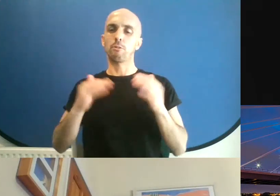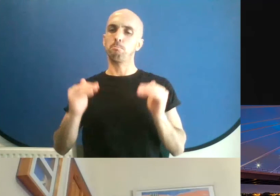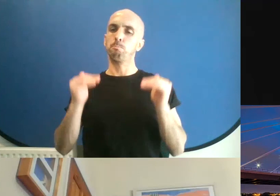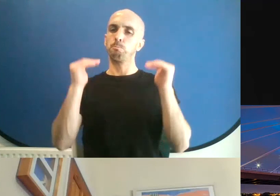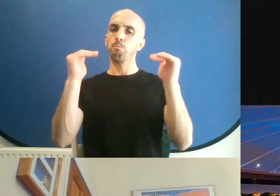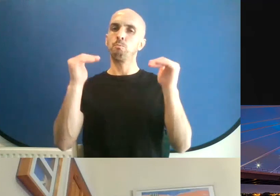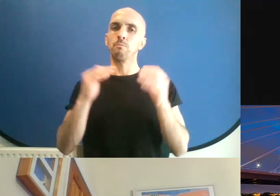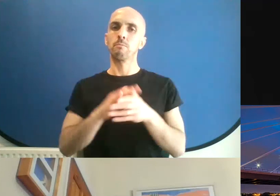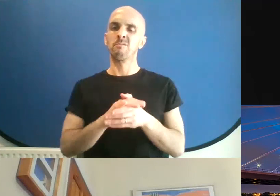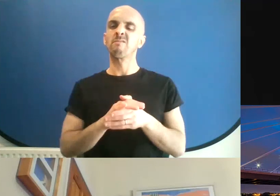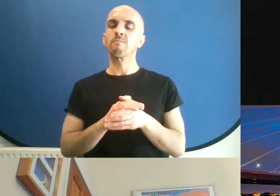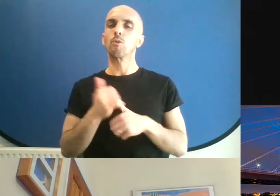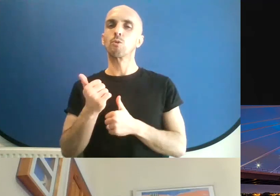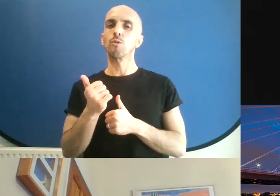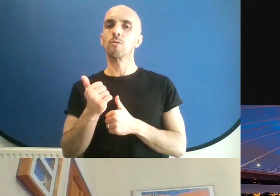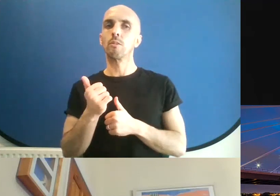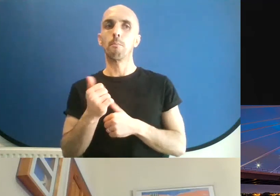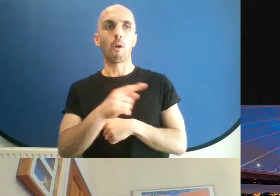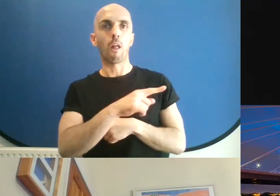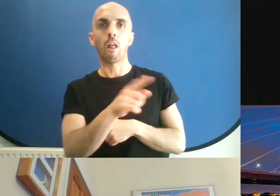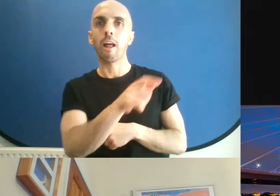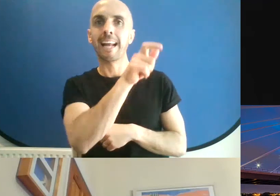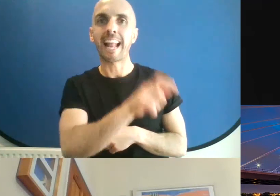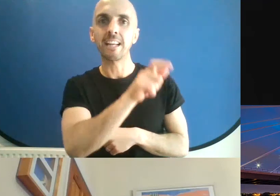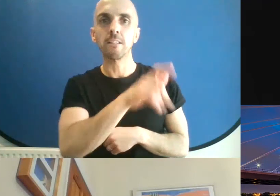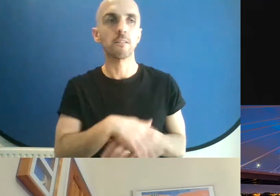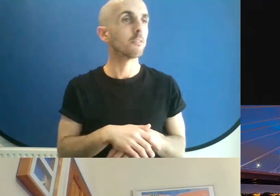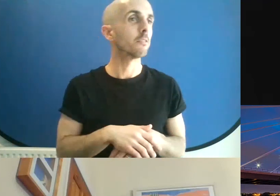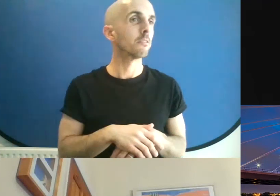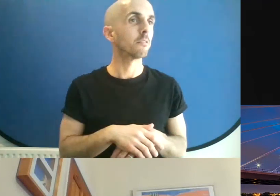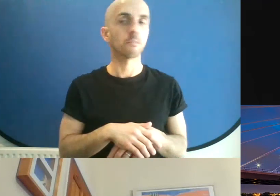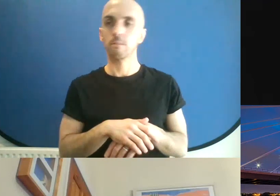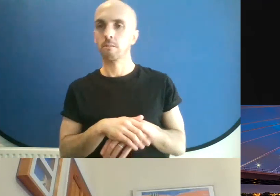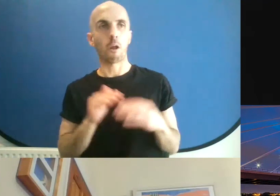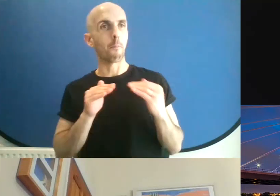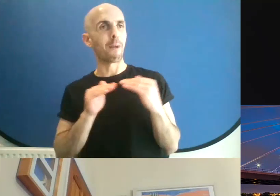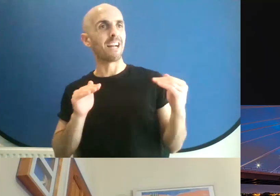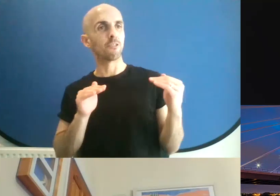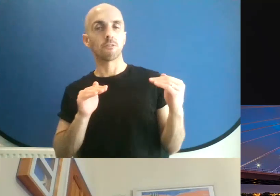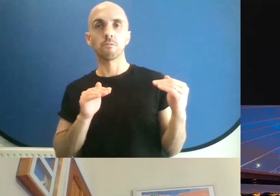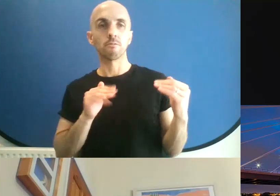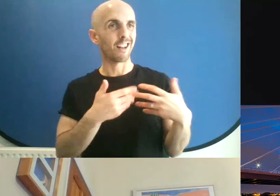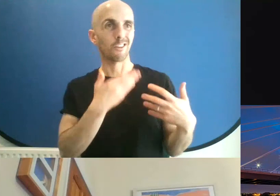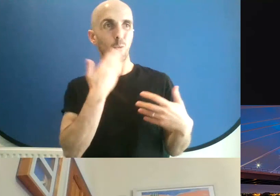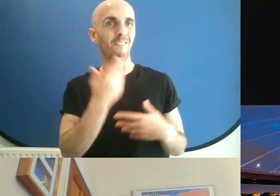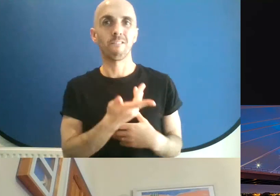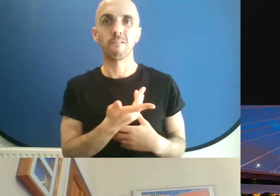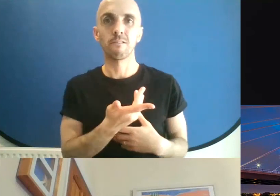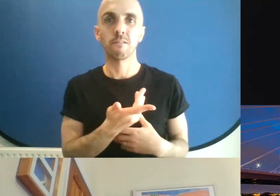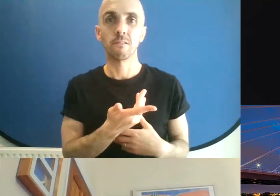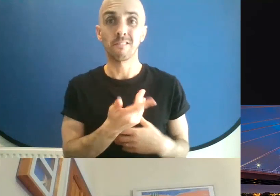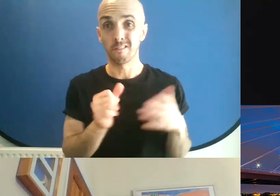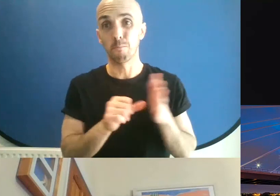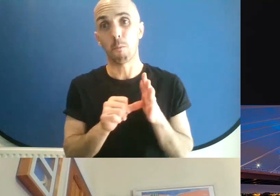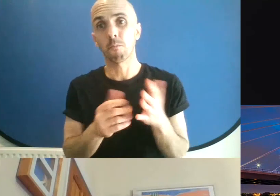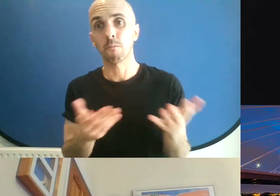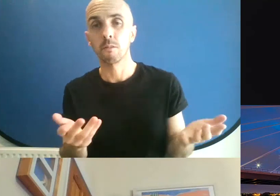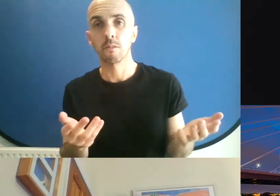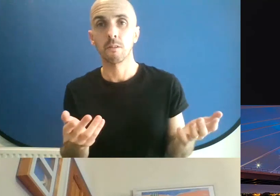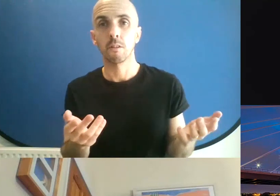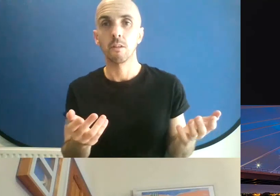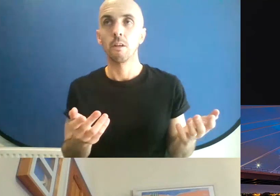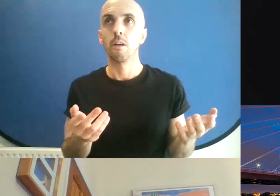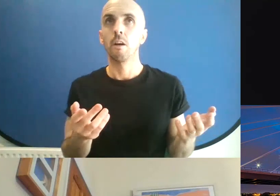to communicate with people who haven't been given any technology. So how does that match up? And finally, a really good point about if somebody's working